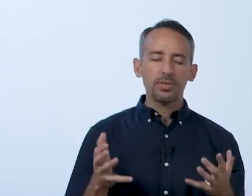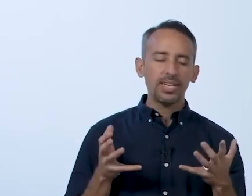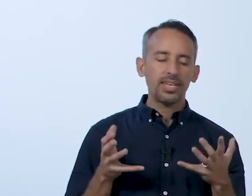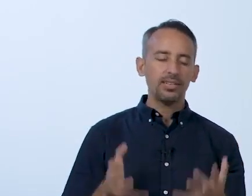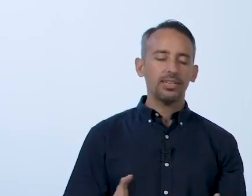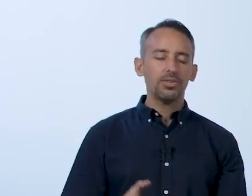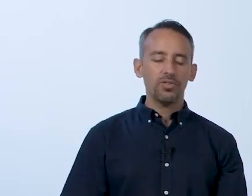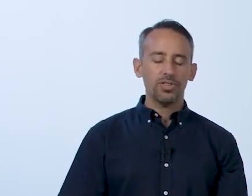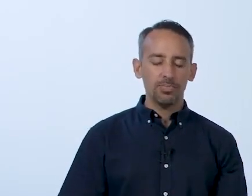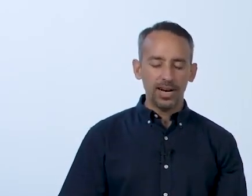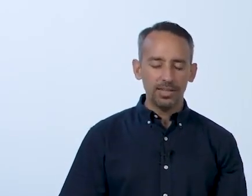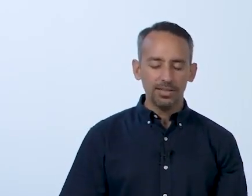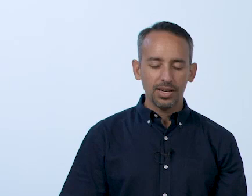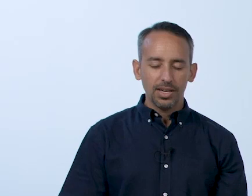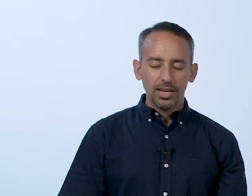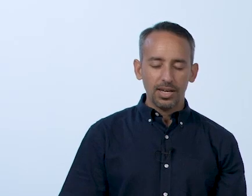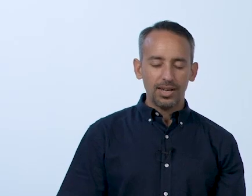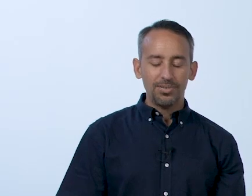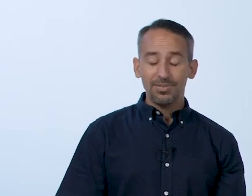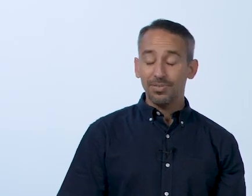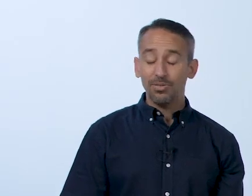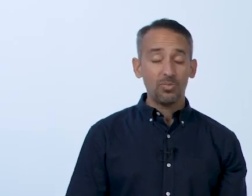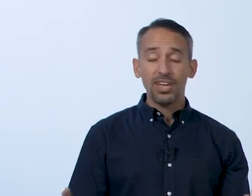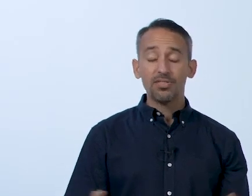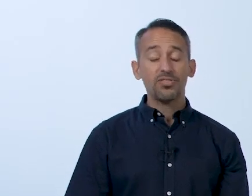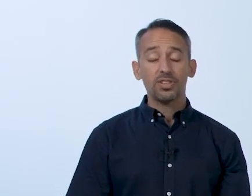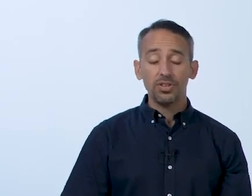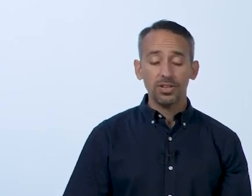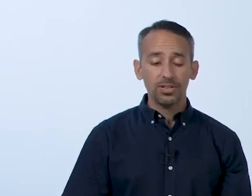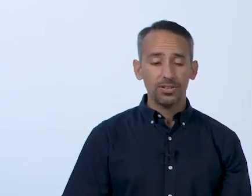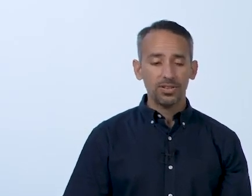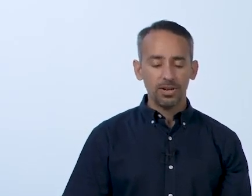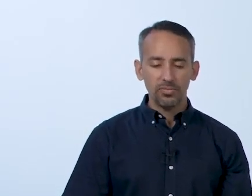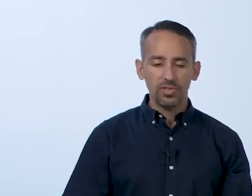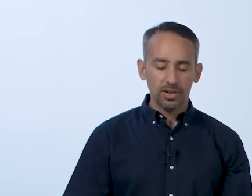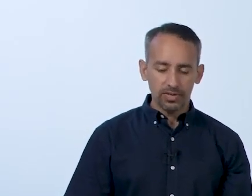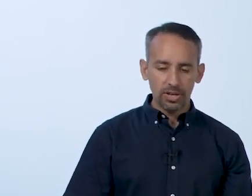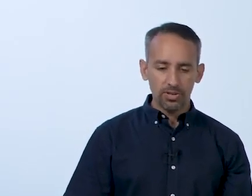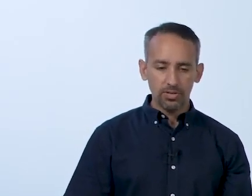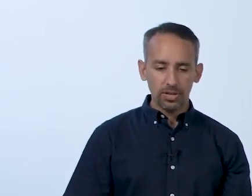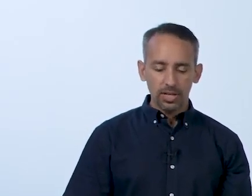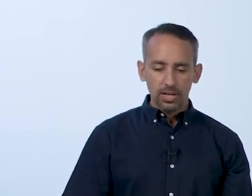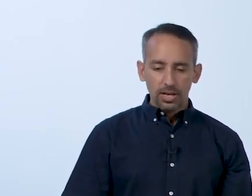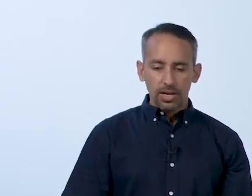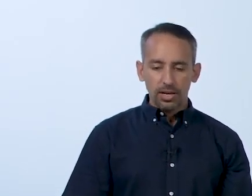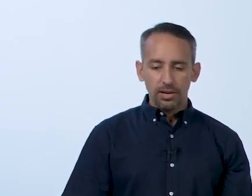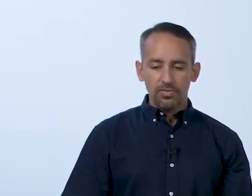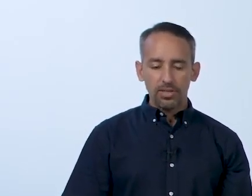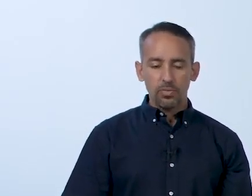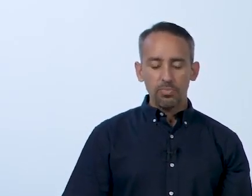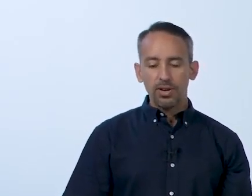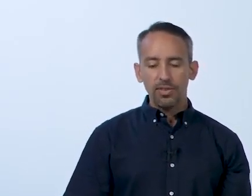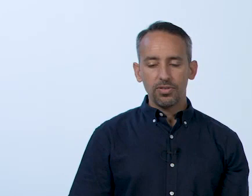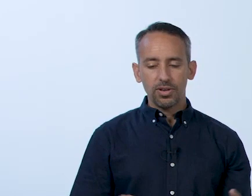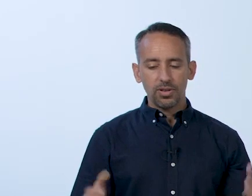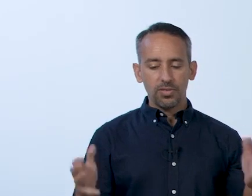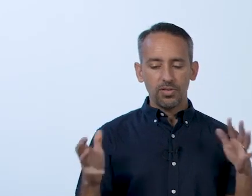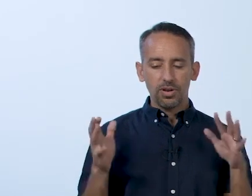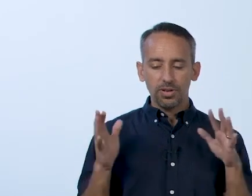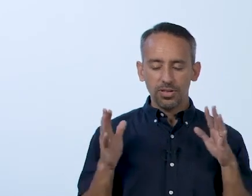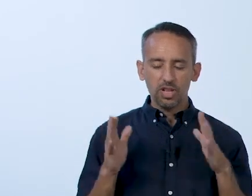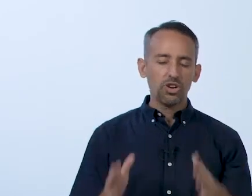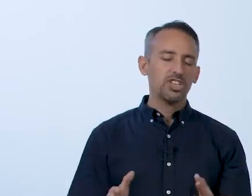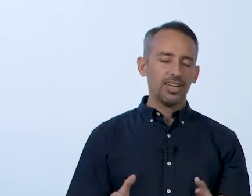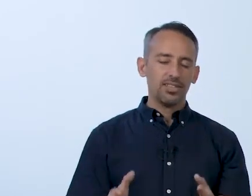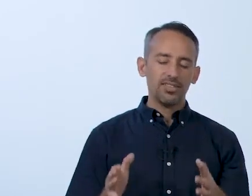pray for complete healing over their bodies. And God, Lord, we ask for a cure to come very, very soon. Father, we pray